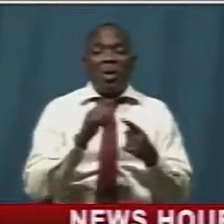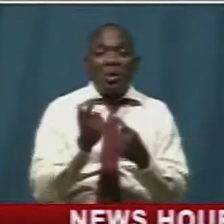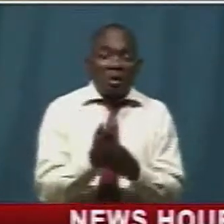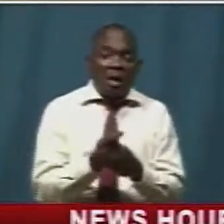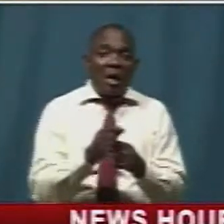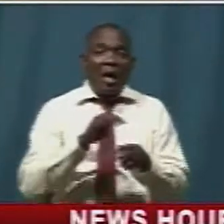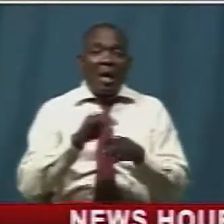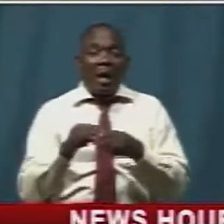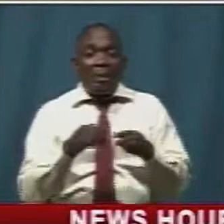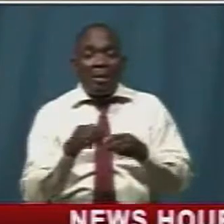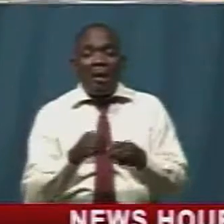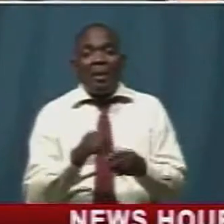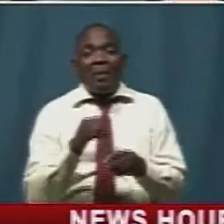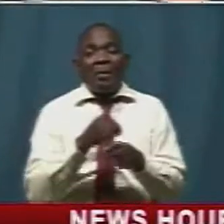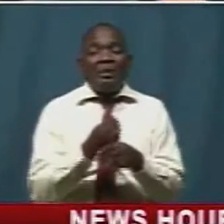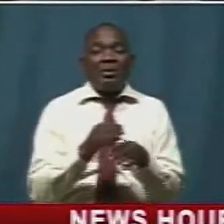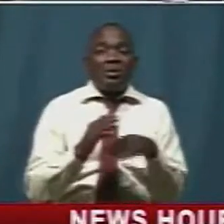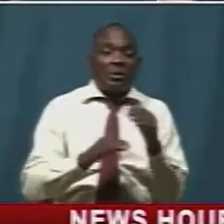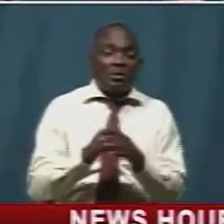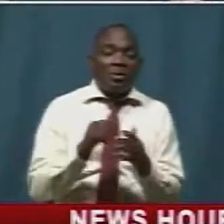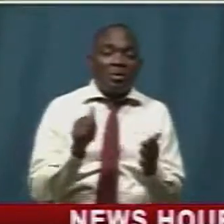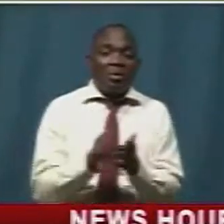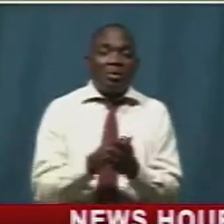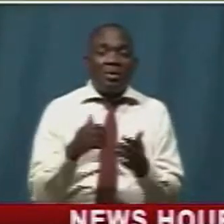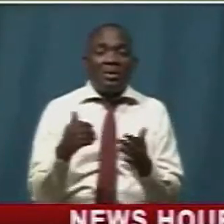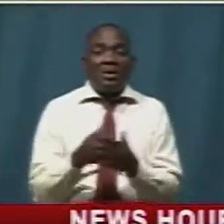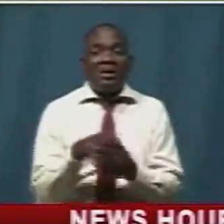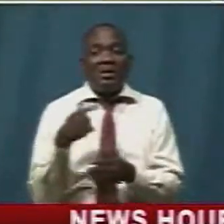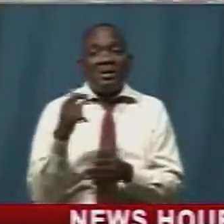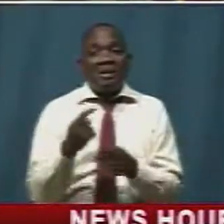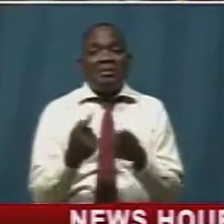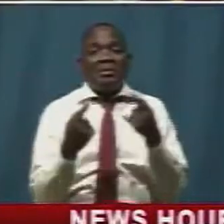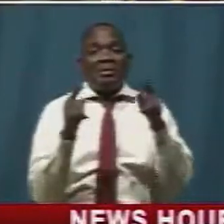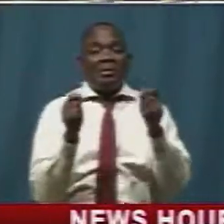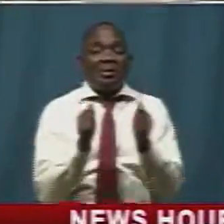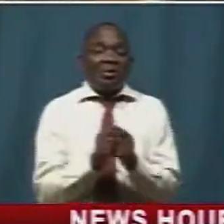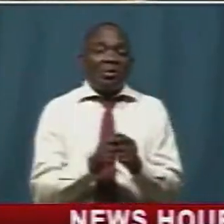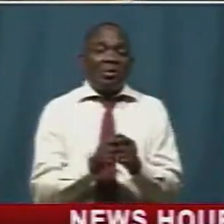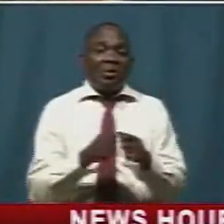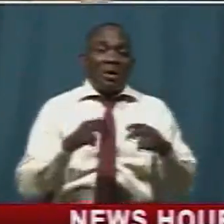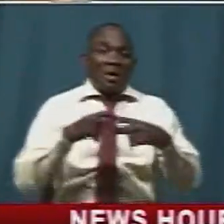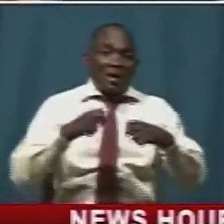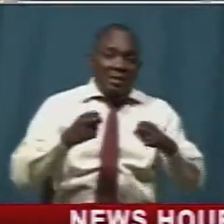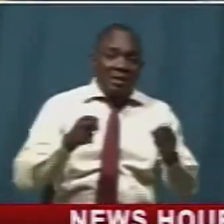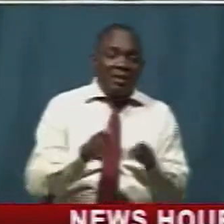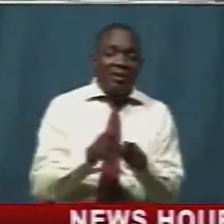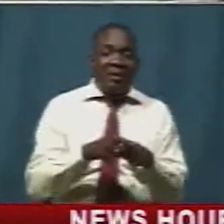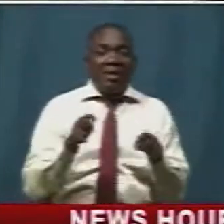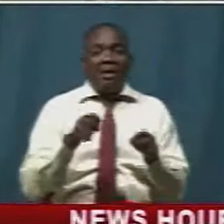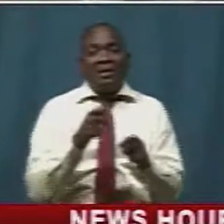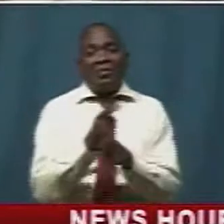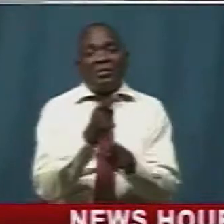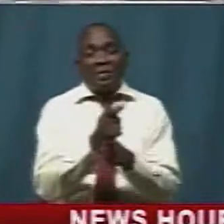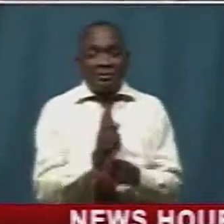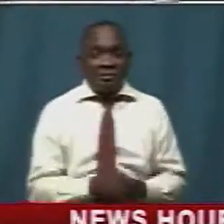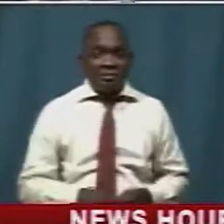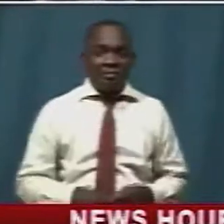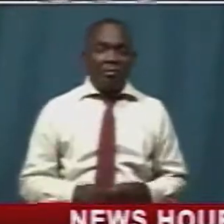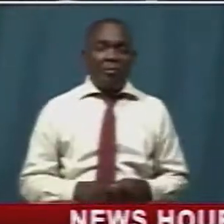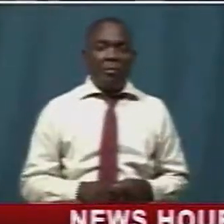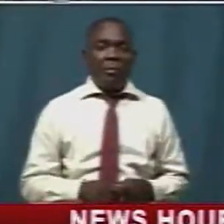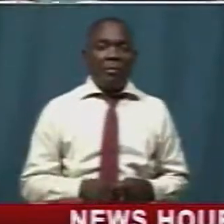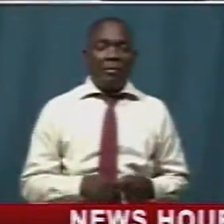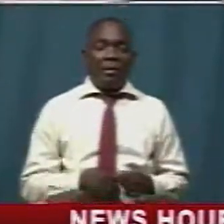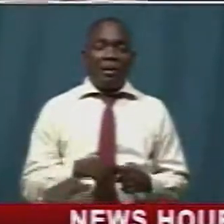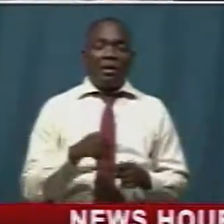manufacturing and construction, or in new emerging green sectors such as renewable energy and energy efficiency. Green